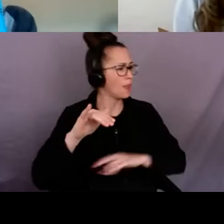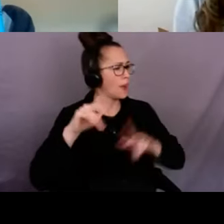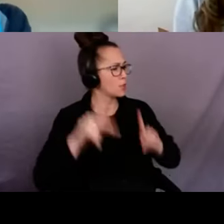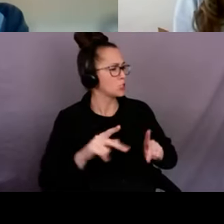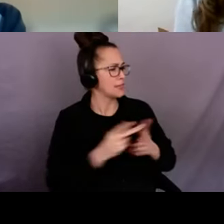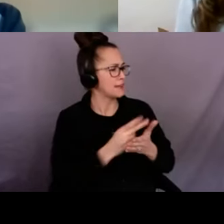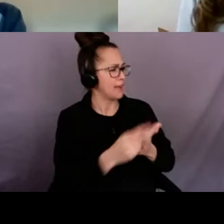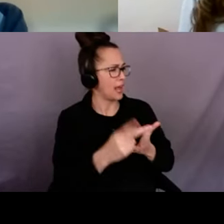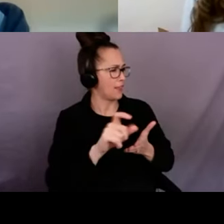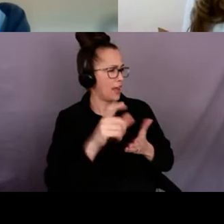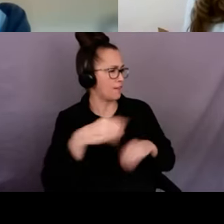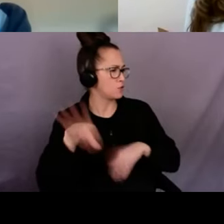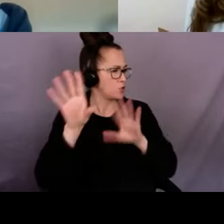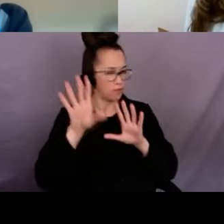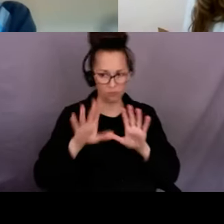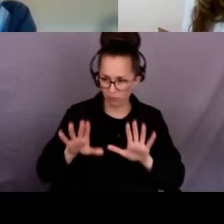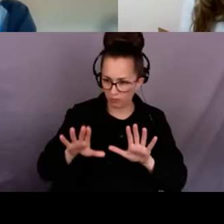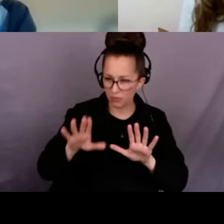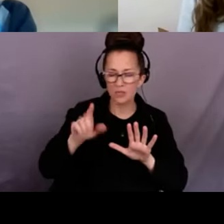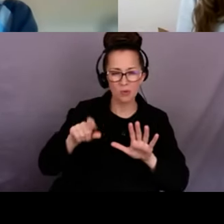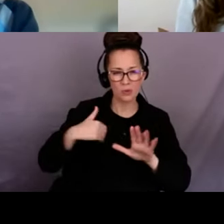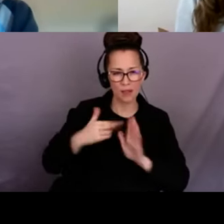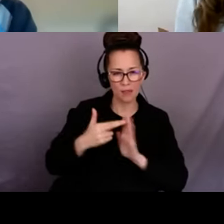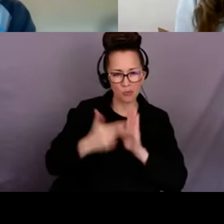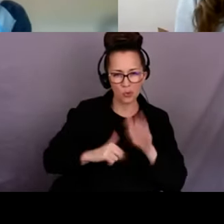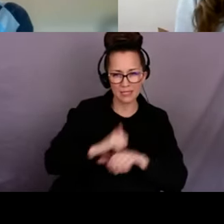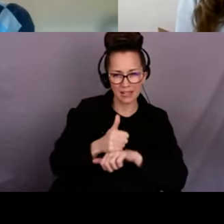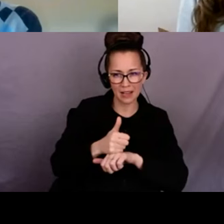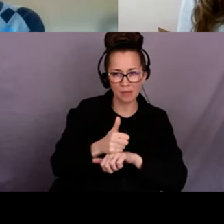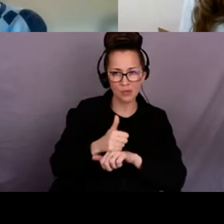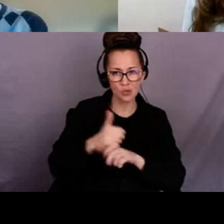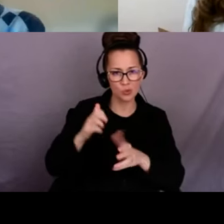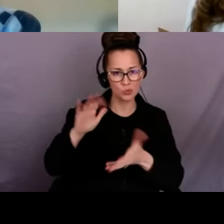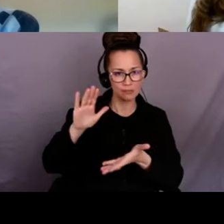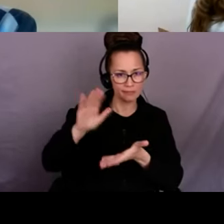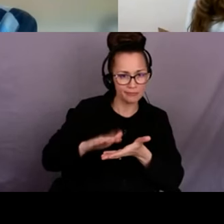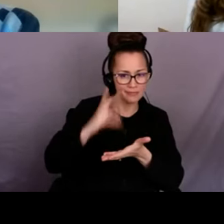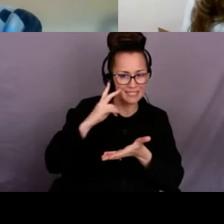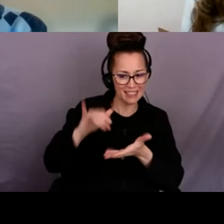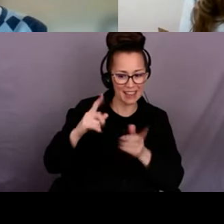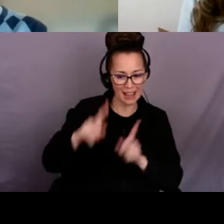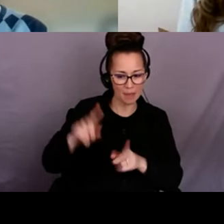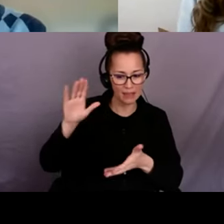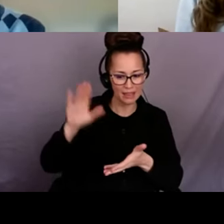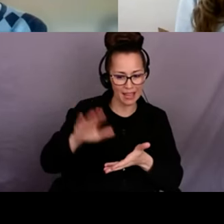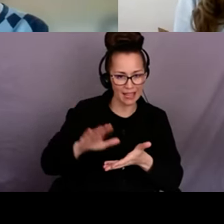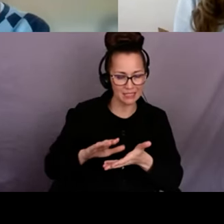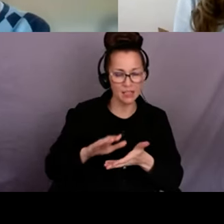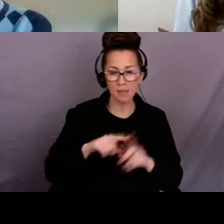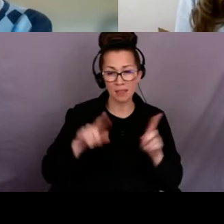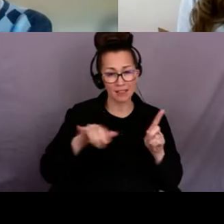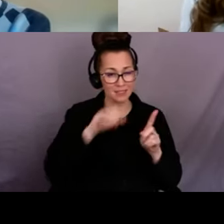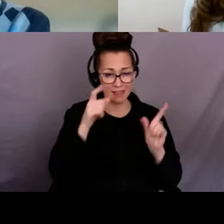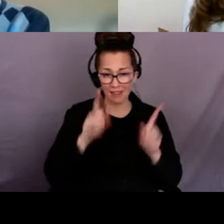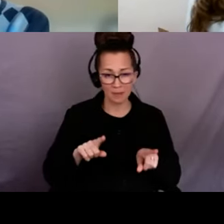to be protocols in place to protect the men and women and to deter agencies from doing this, but it's not happening.